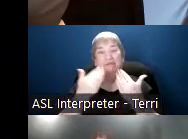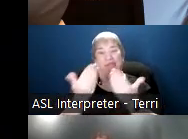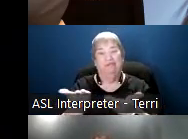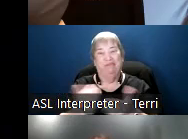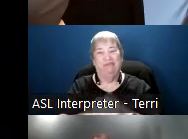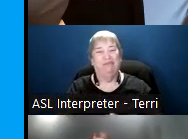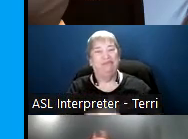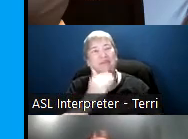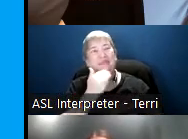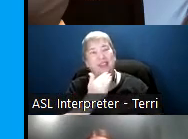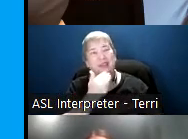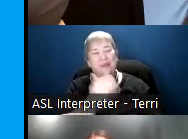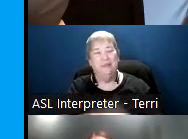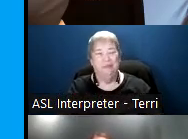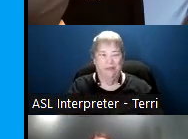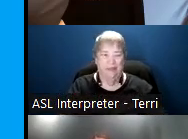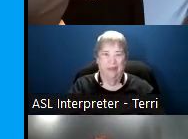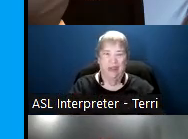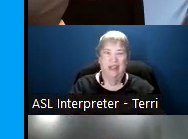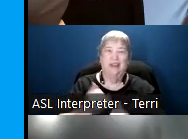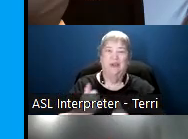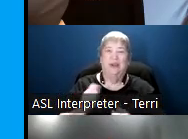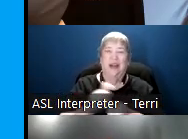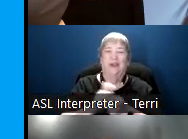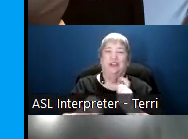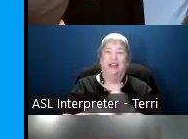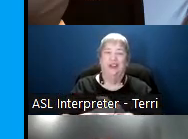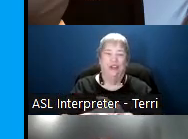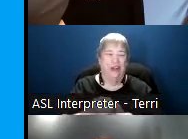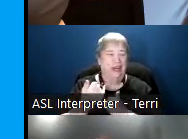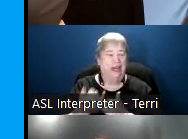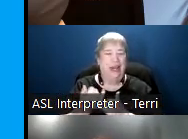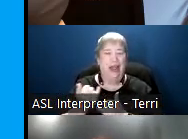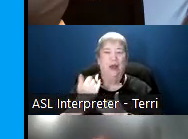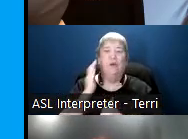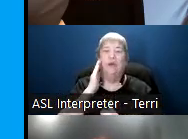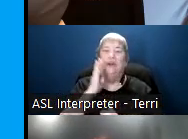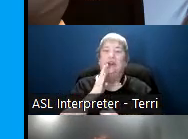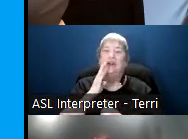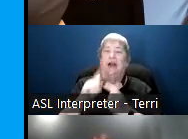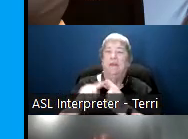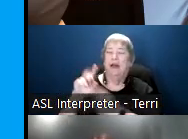you. So switching gears here a little bit, now we're going to talk about